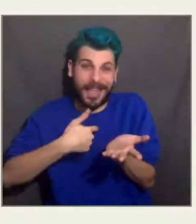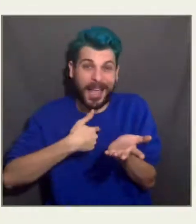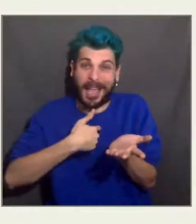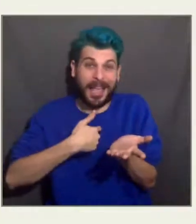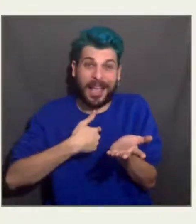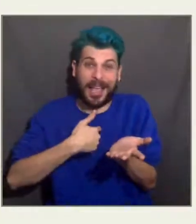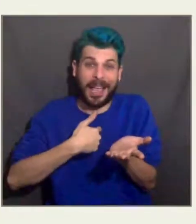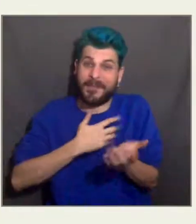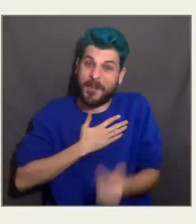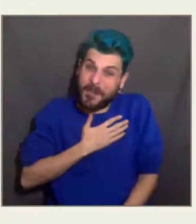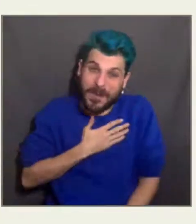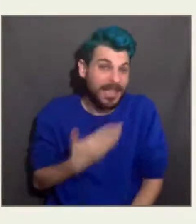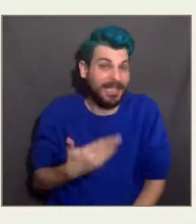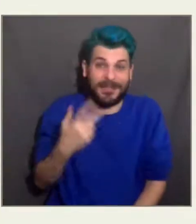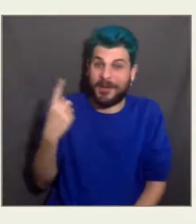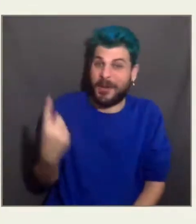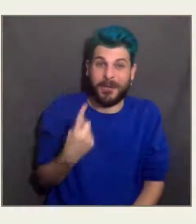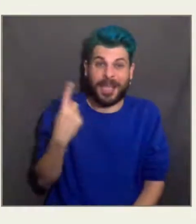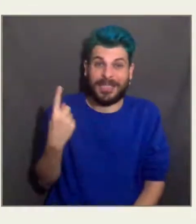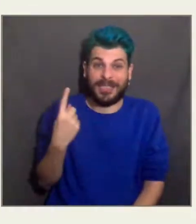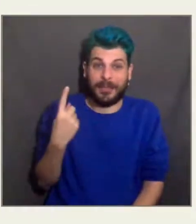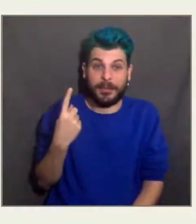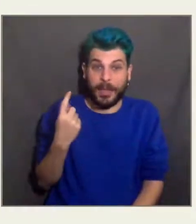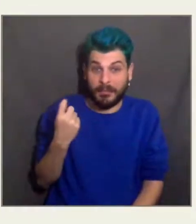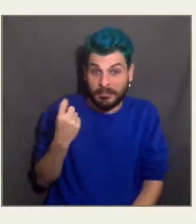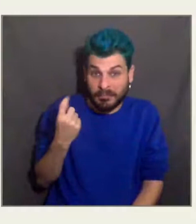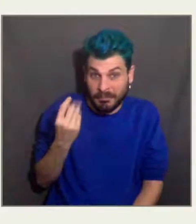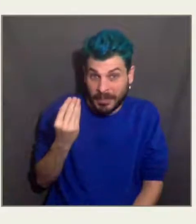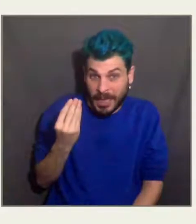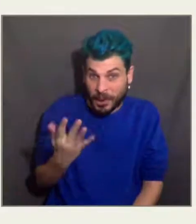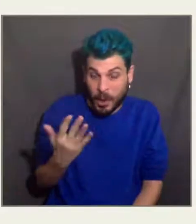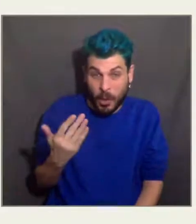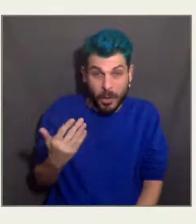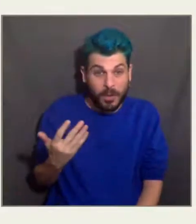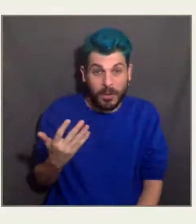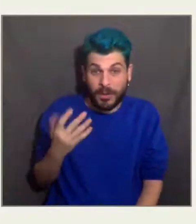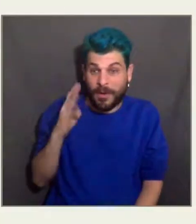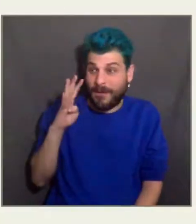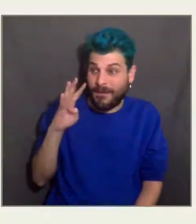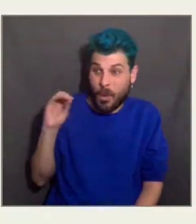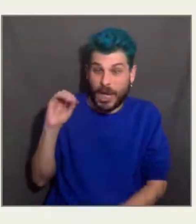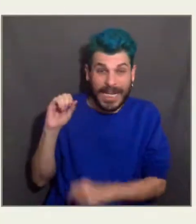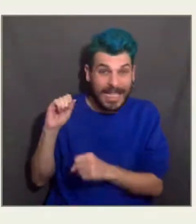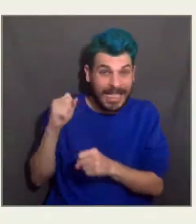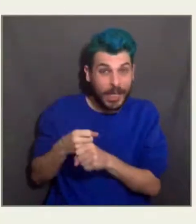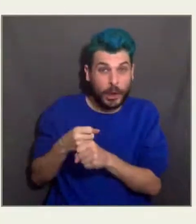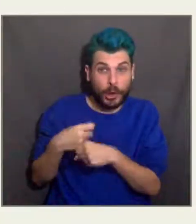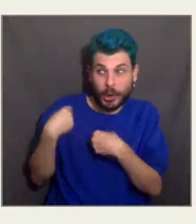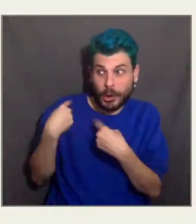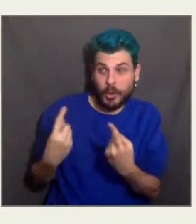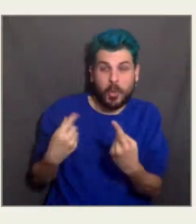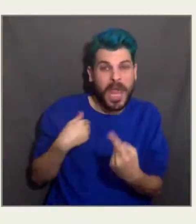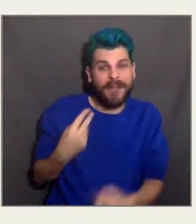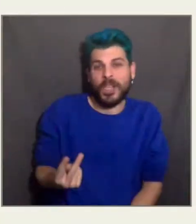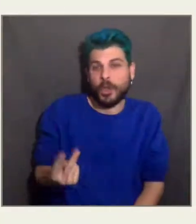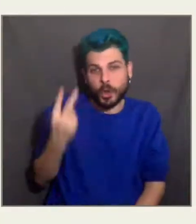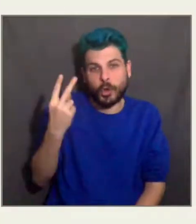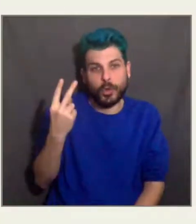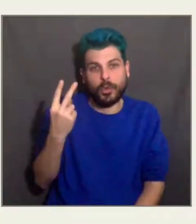now, we have 2 startups after 40 years, affordable housing and homeless